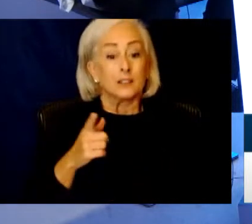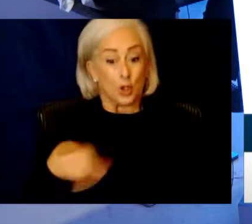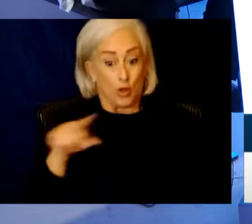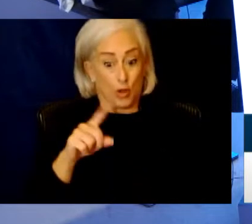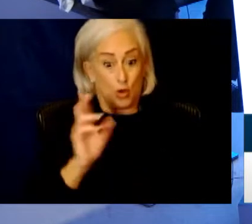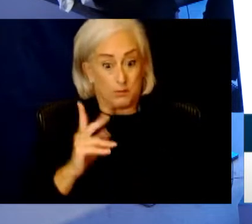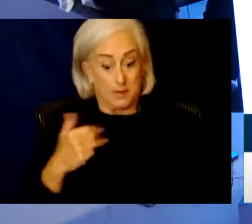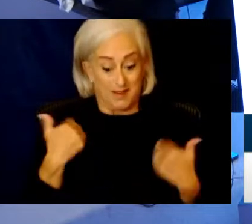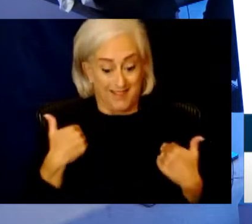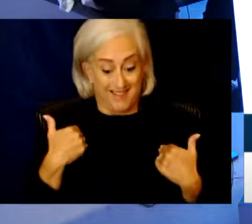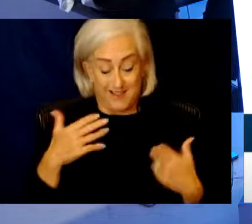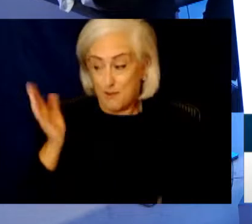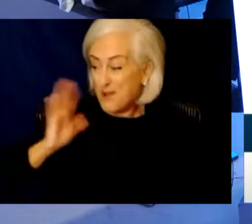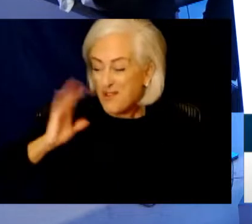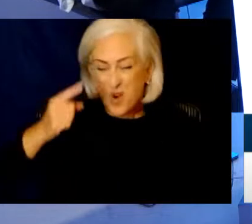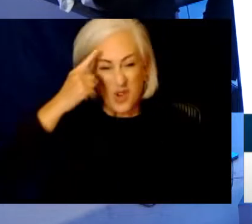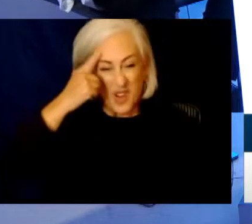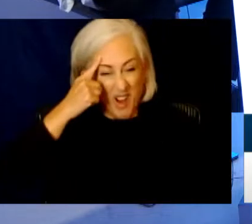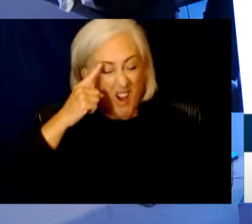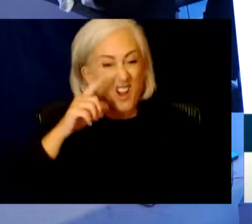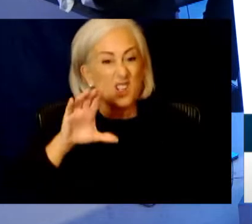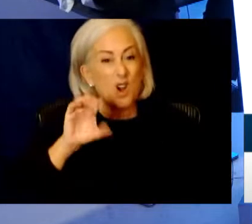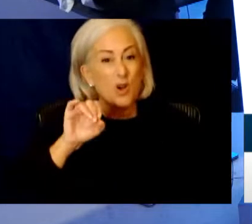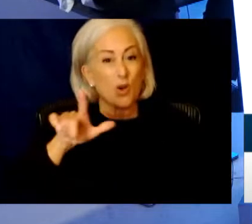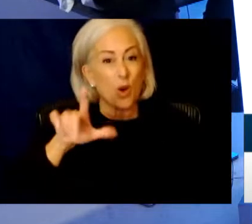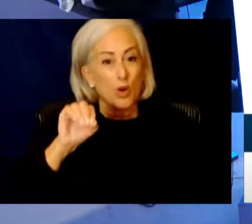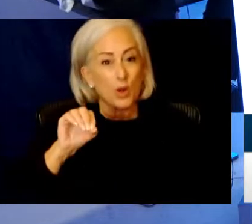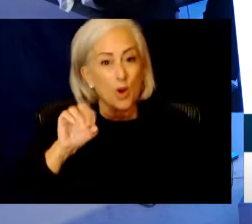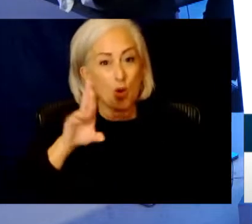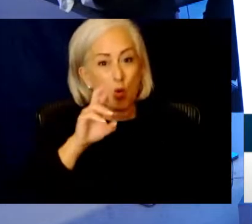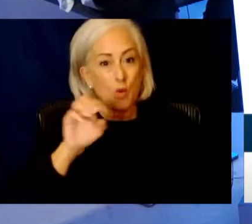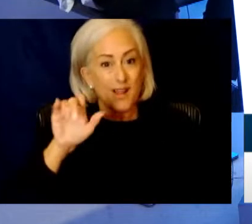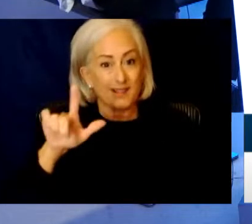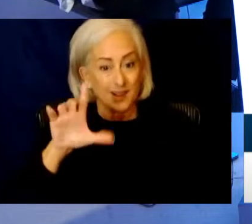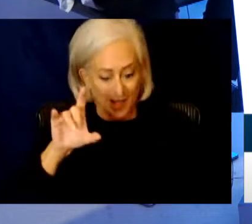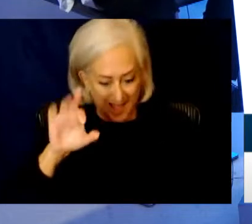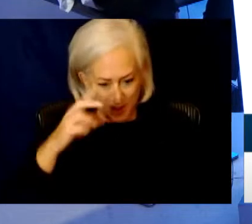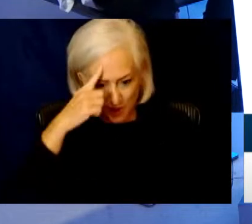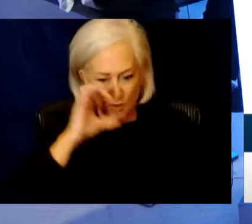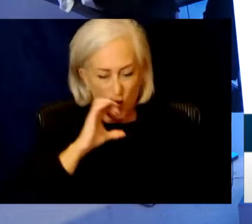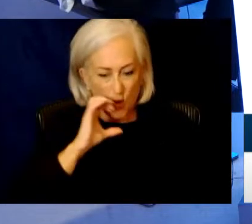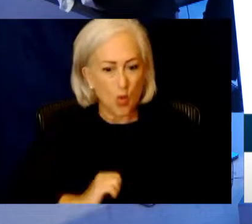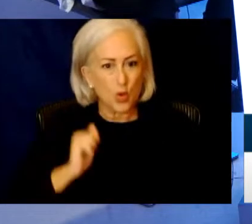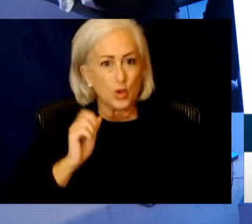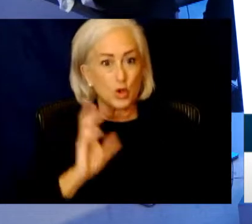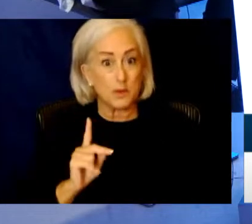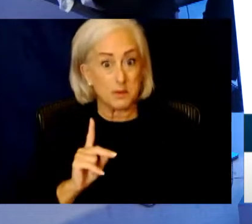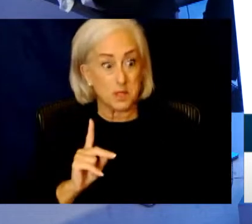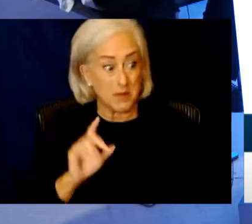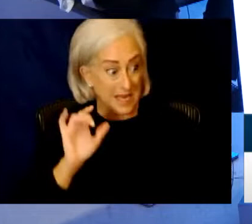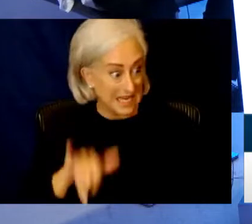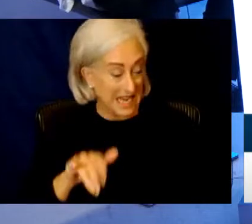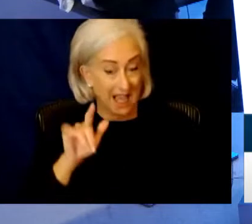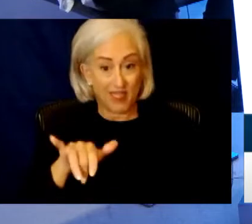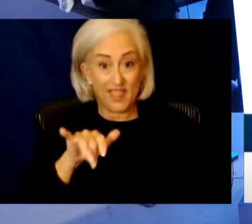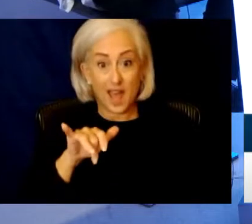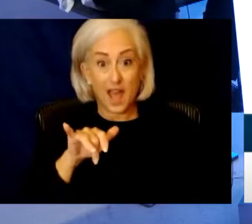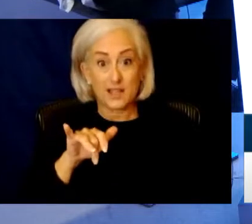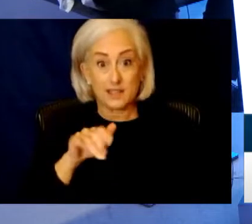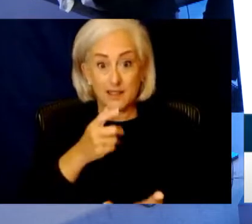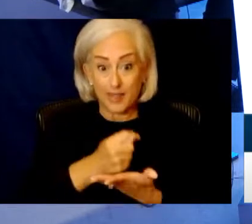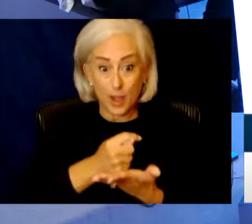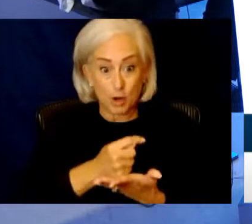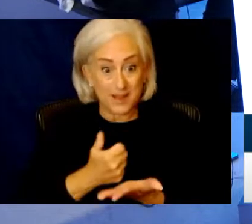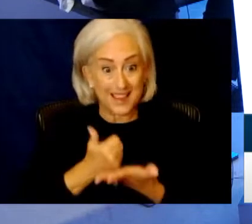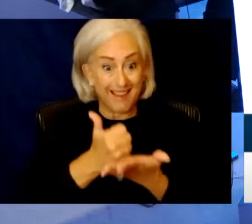cancers as being in older adults. Mm-hmm. Can this drug help older adults too? We don't know. That's just it. This study is an